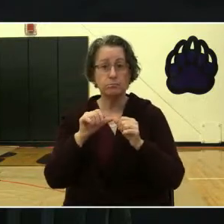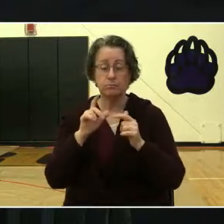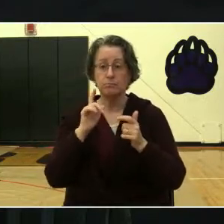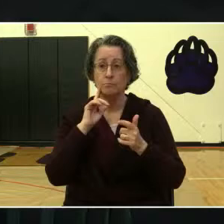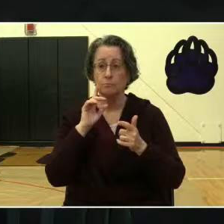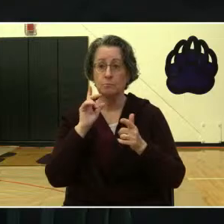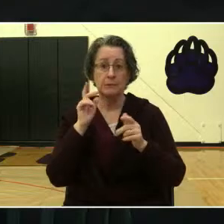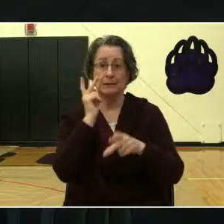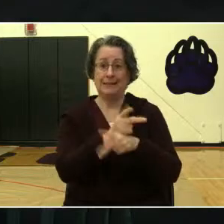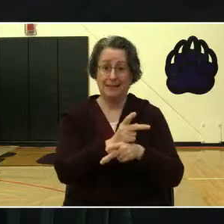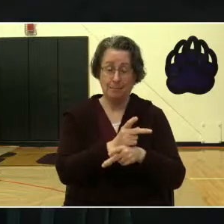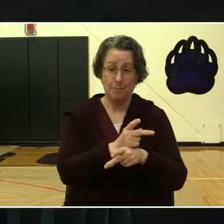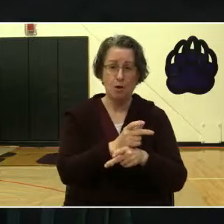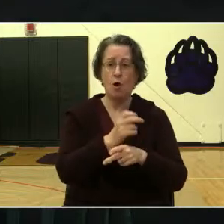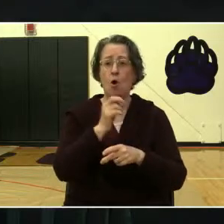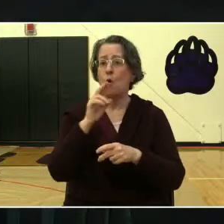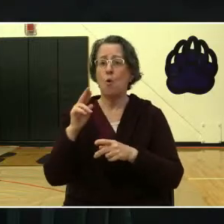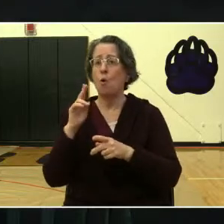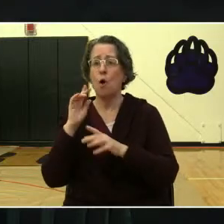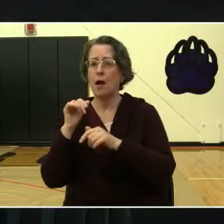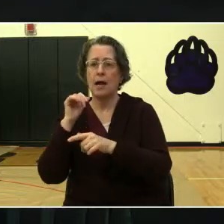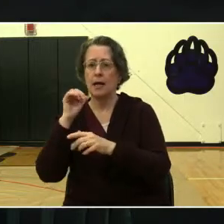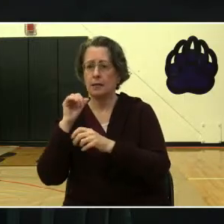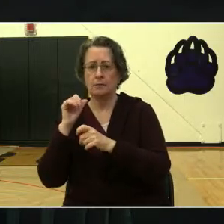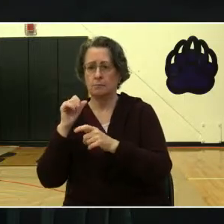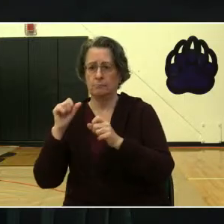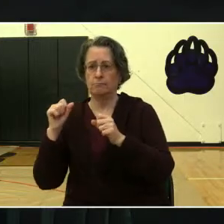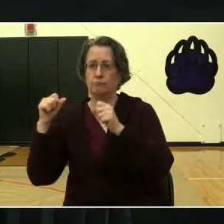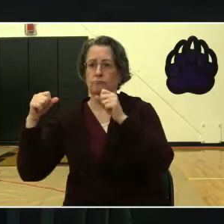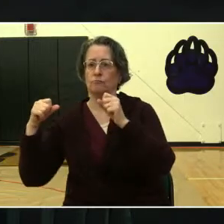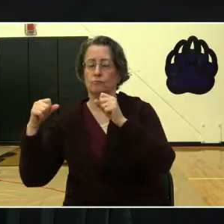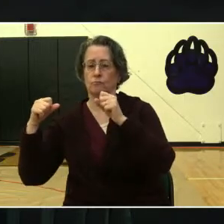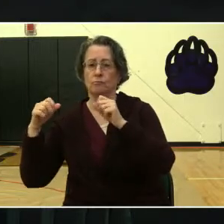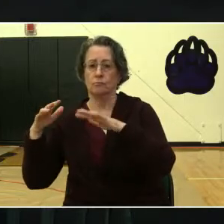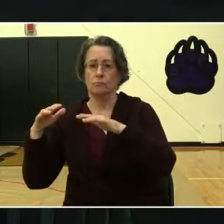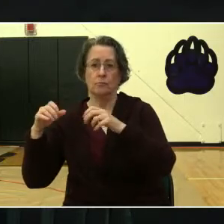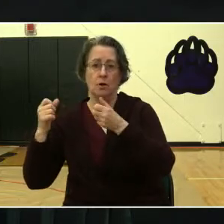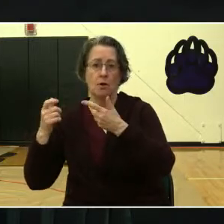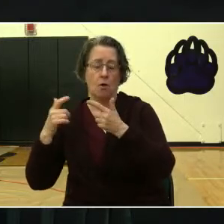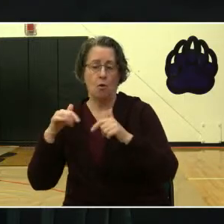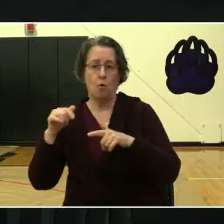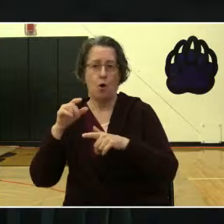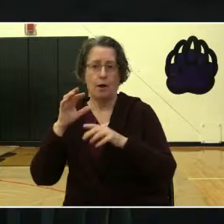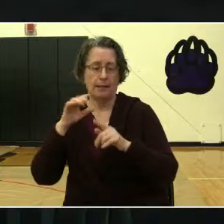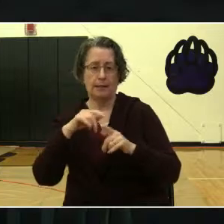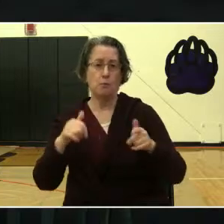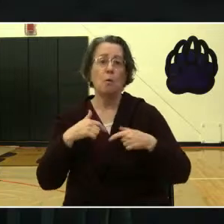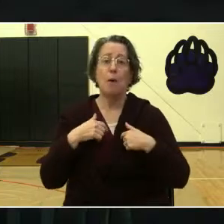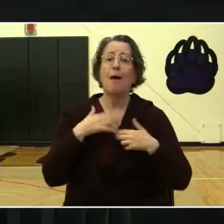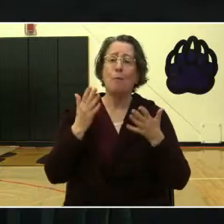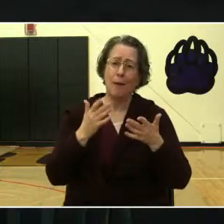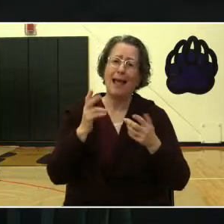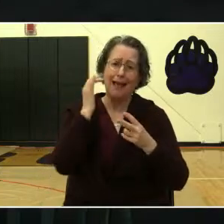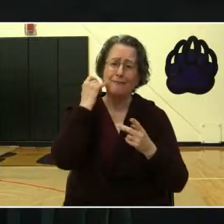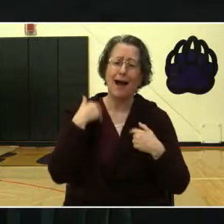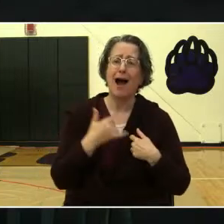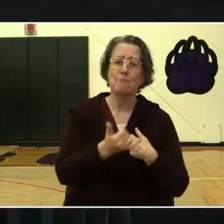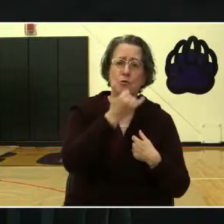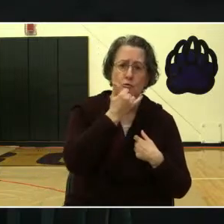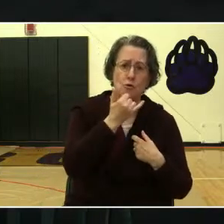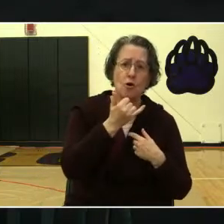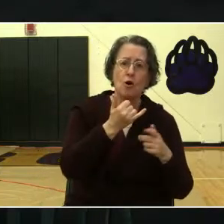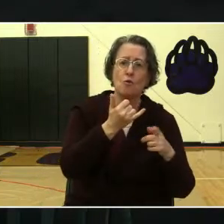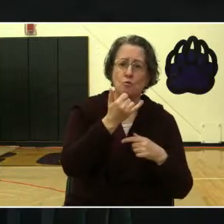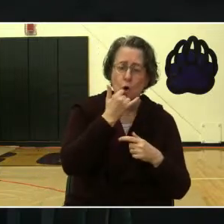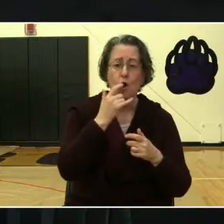in favor will vote I those opposed will vote nay and a majority is needed to overrule uh the